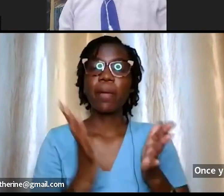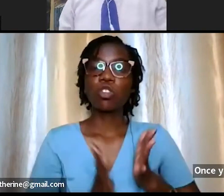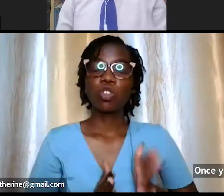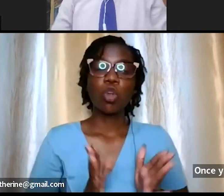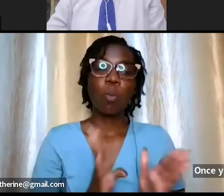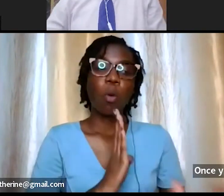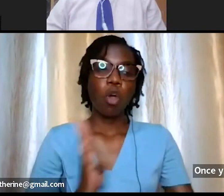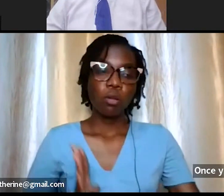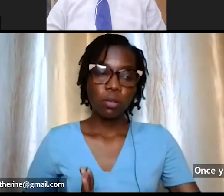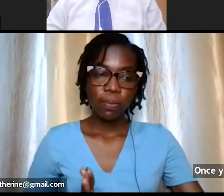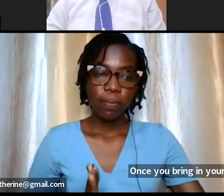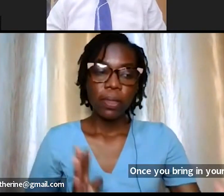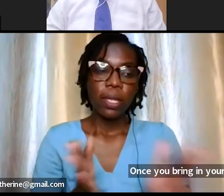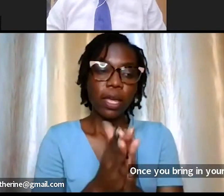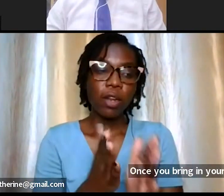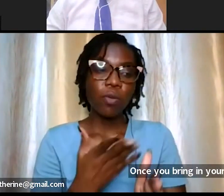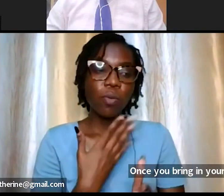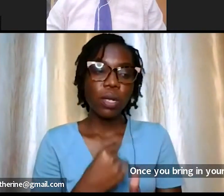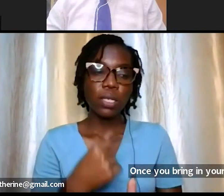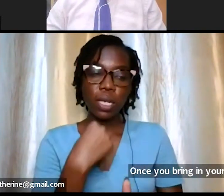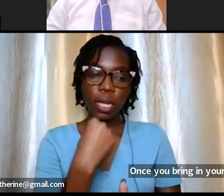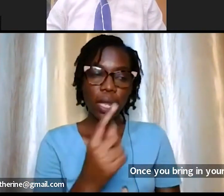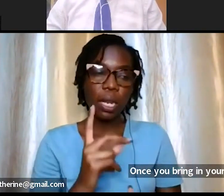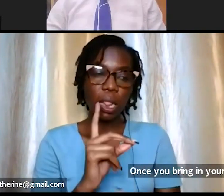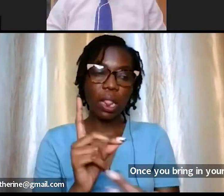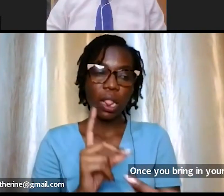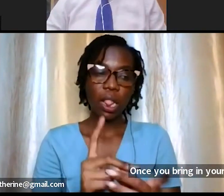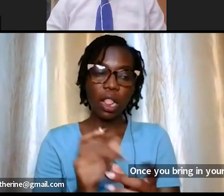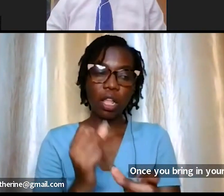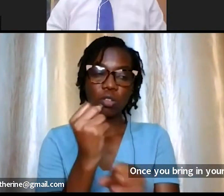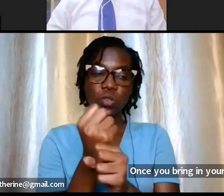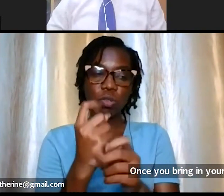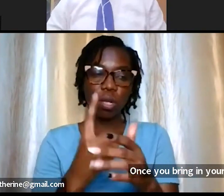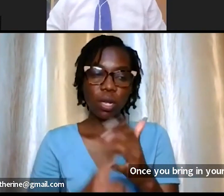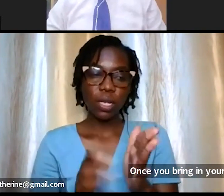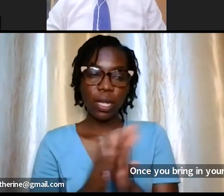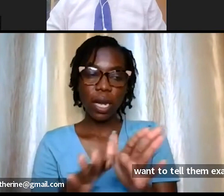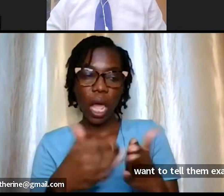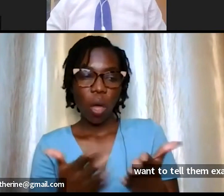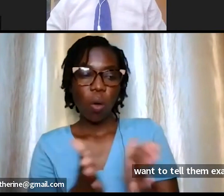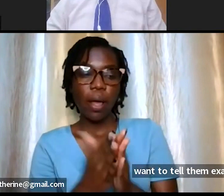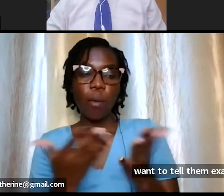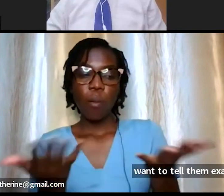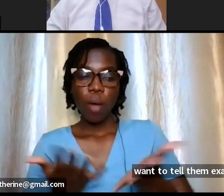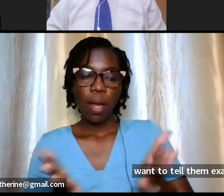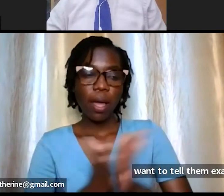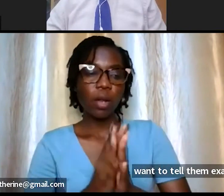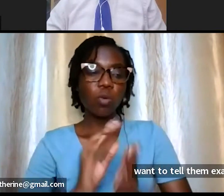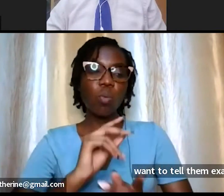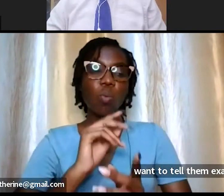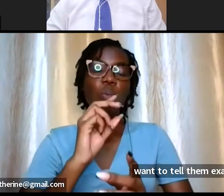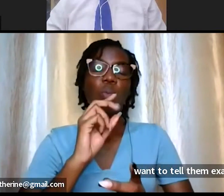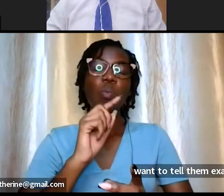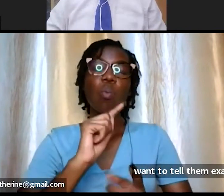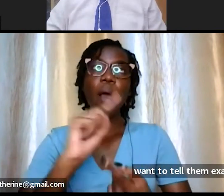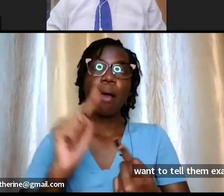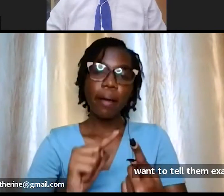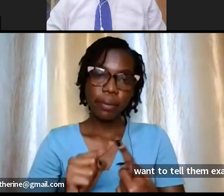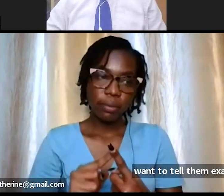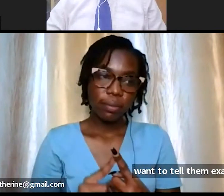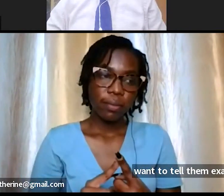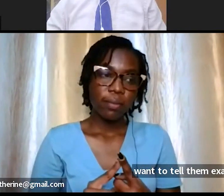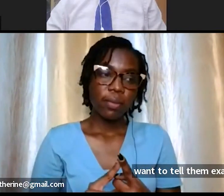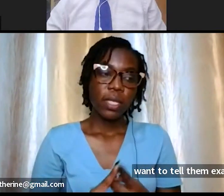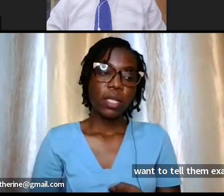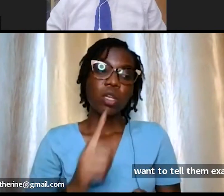still want to tell them exactly what to do and how to do it and where to do it and when to do it, then you can just do